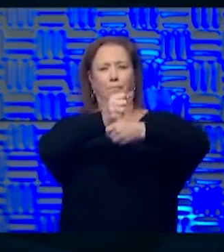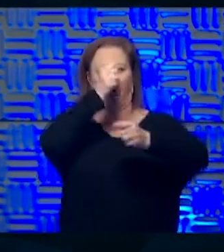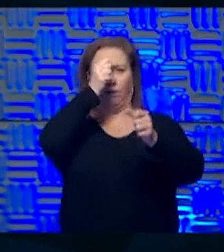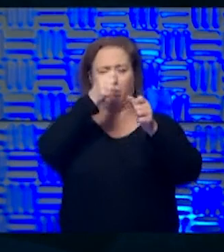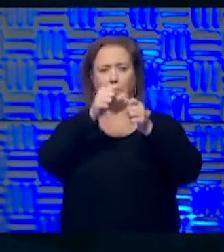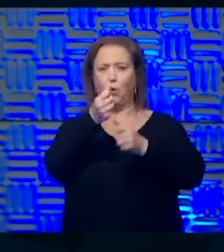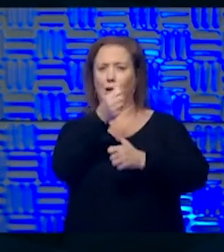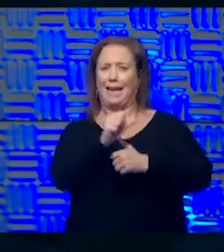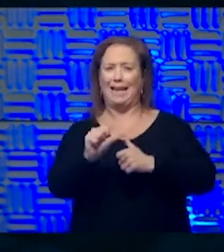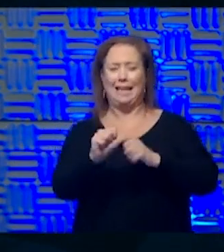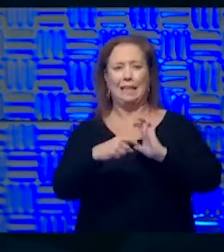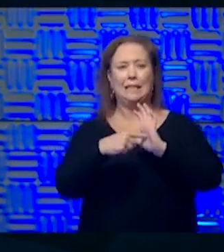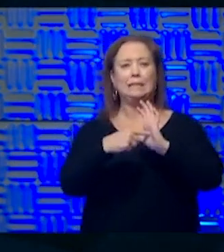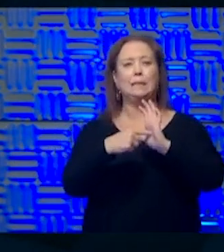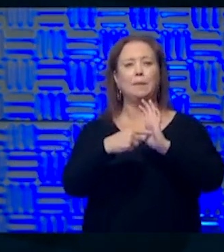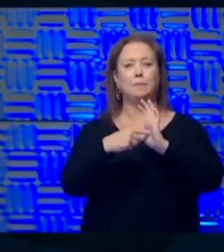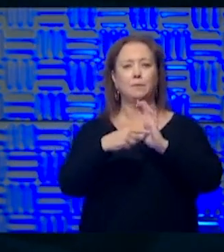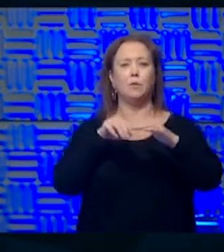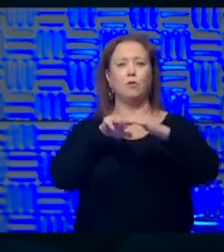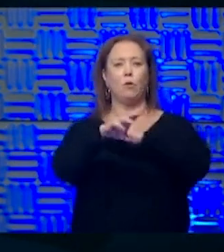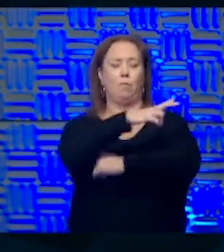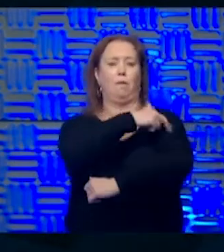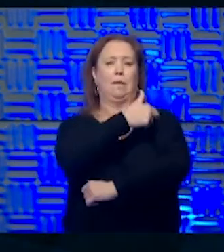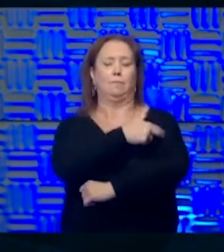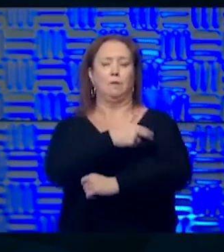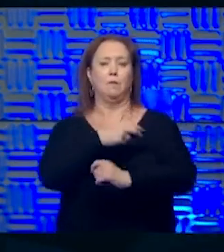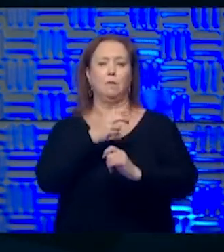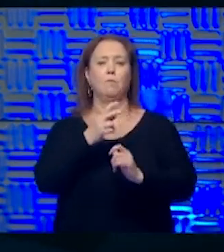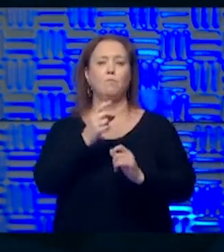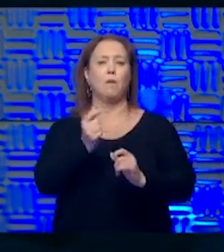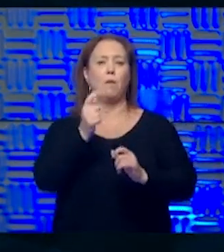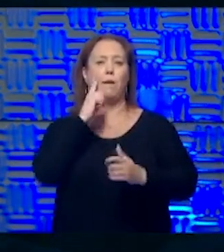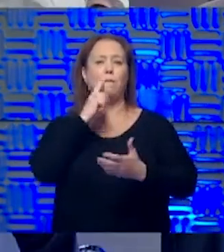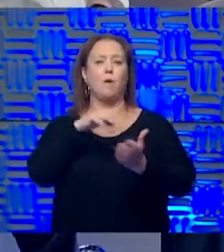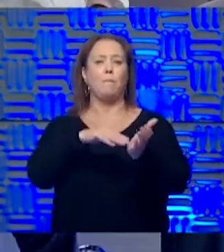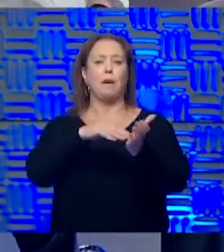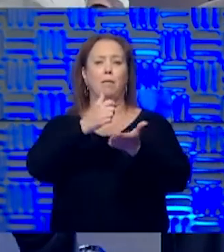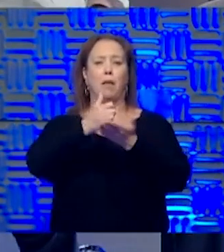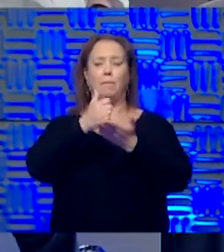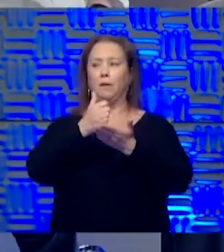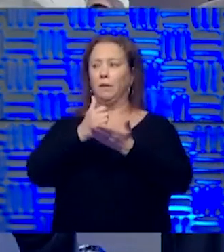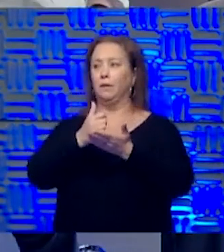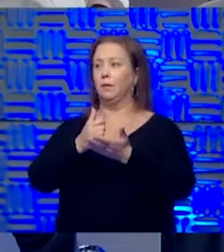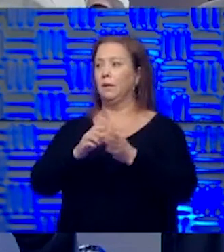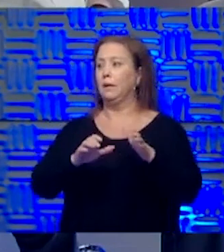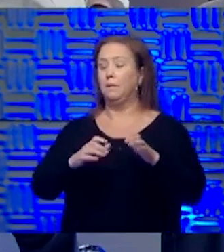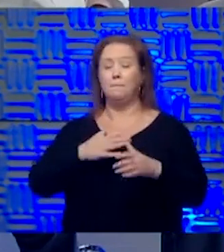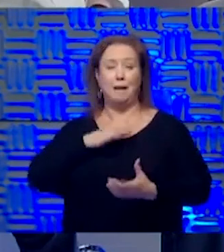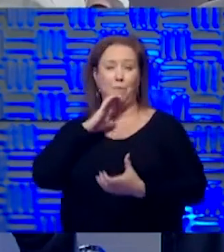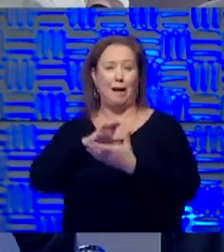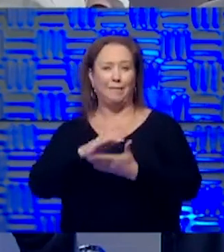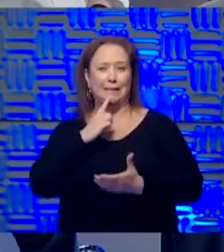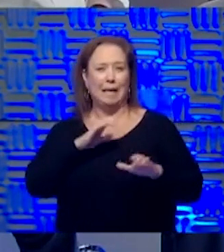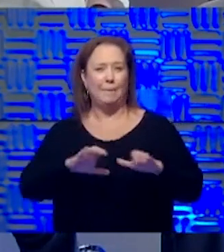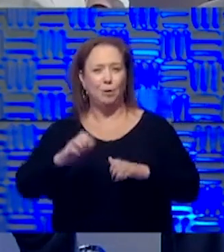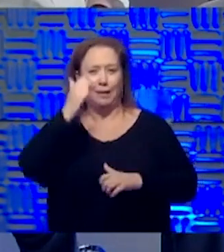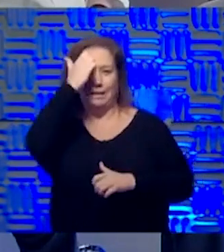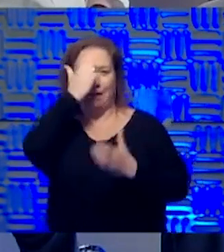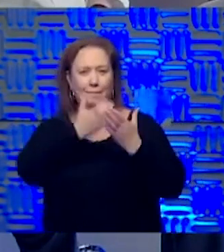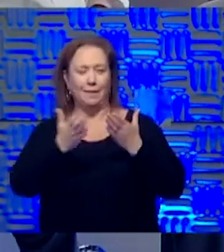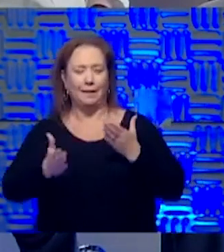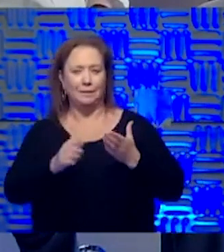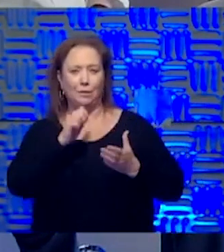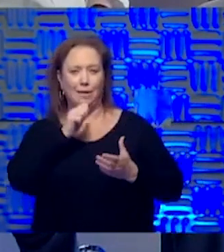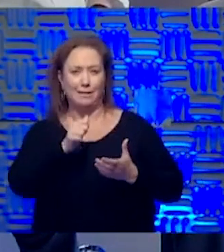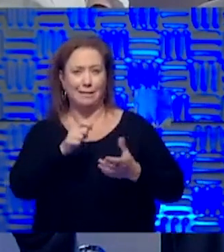If you have any of these symptoms, you go to the hospital immediately for medical care. So doing dumb things doesn't count? No. Okay, well, maybe I'm safer